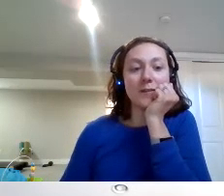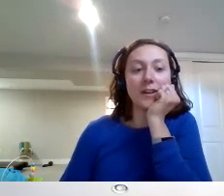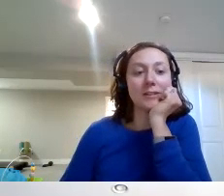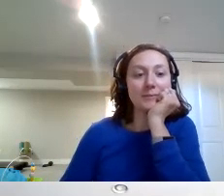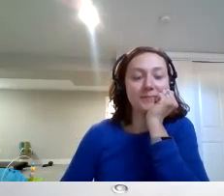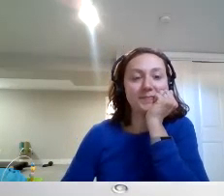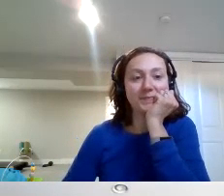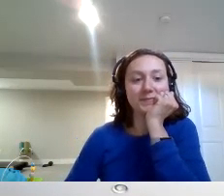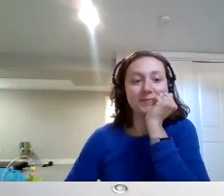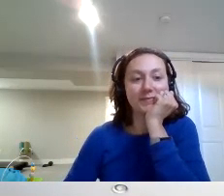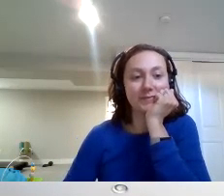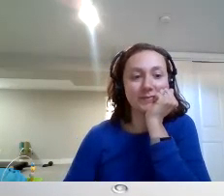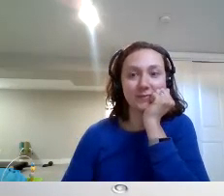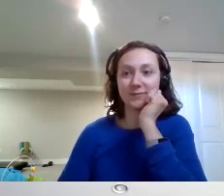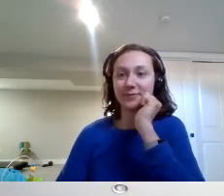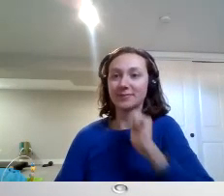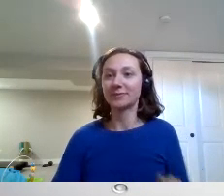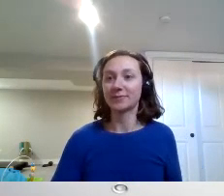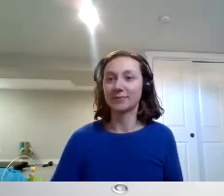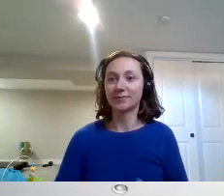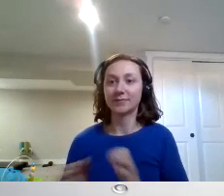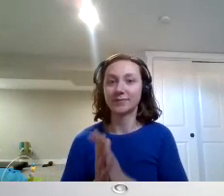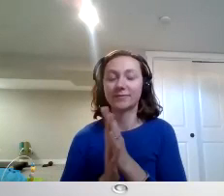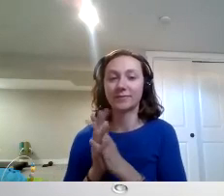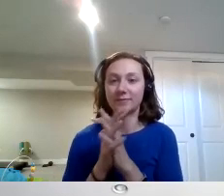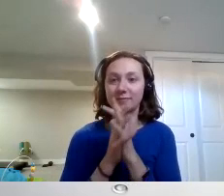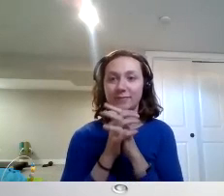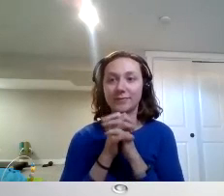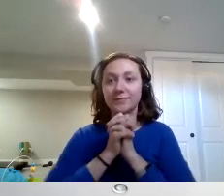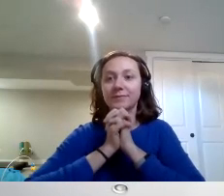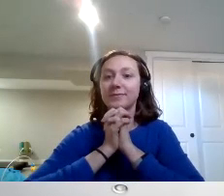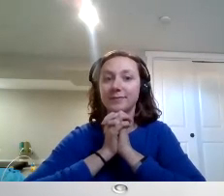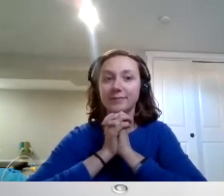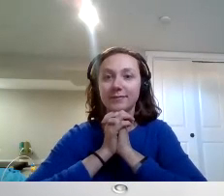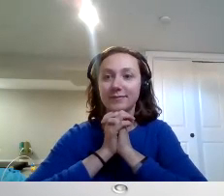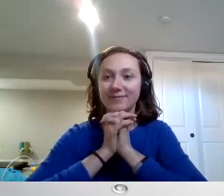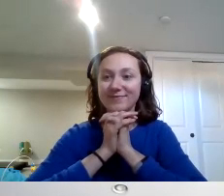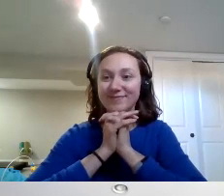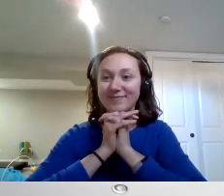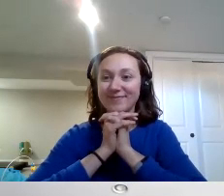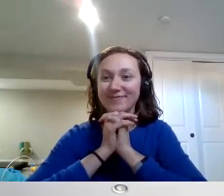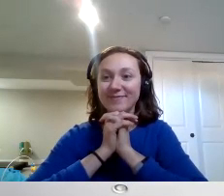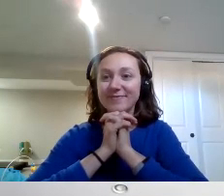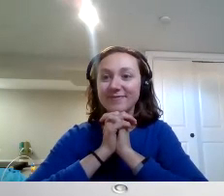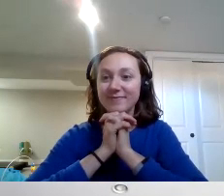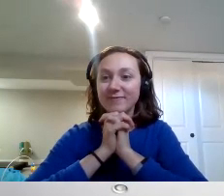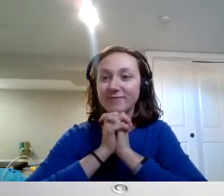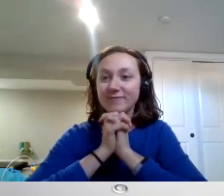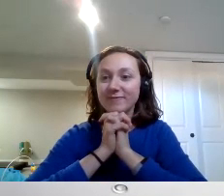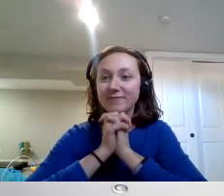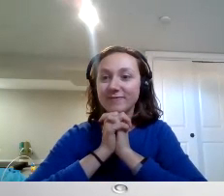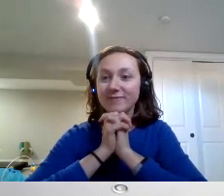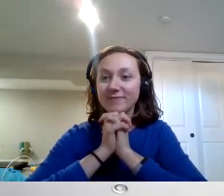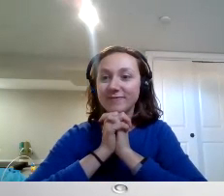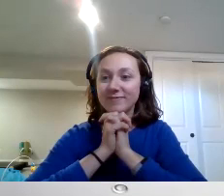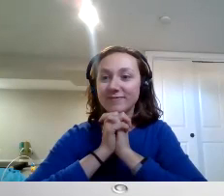You just need to, yeah. Okay. Perfect. All right. Sorry about that. It was a little technical difficulty where I